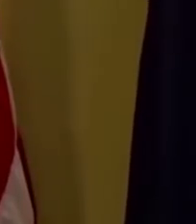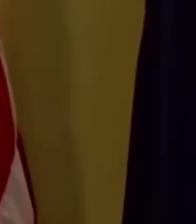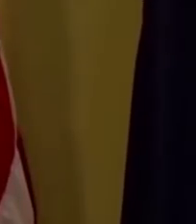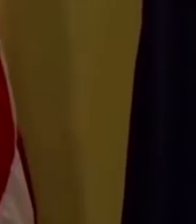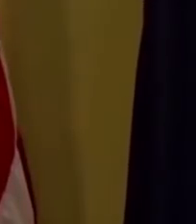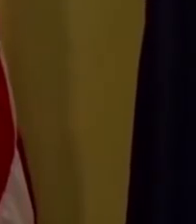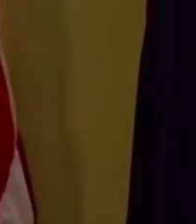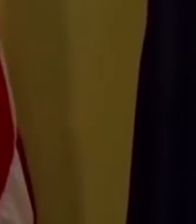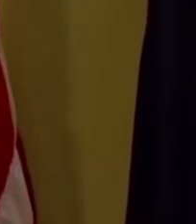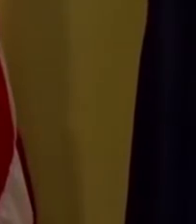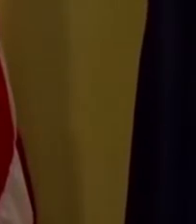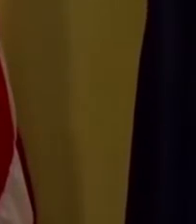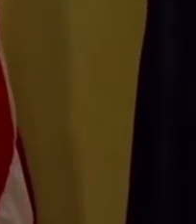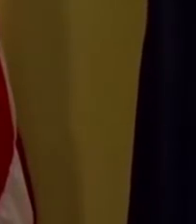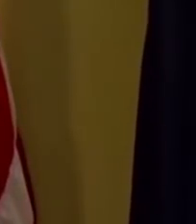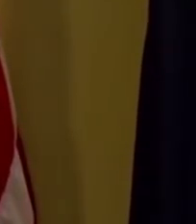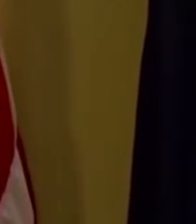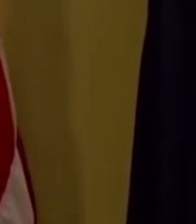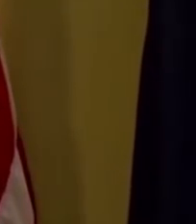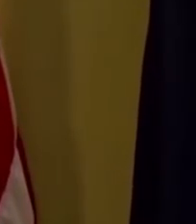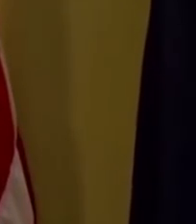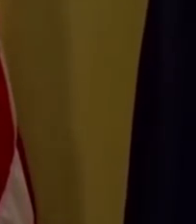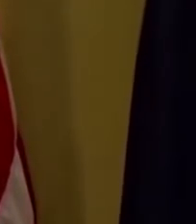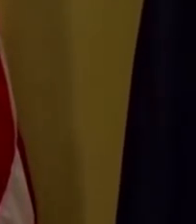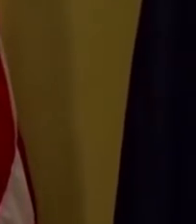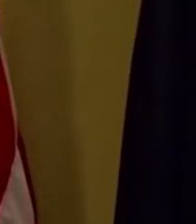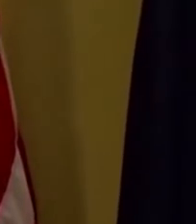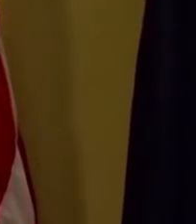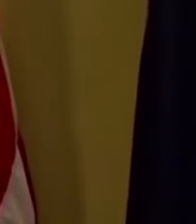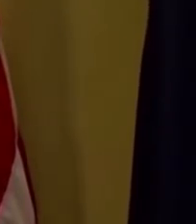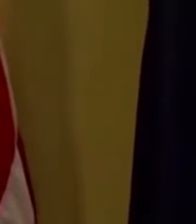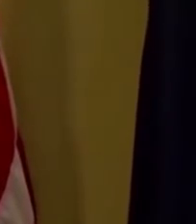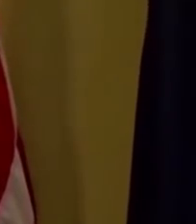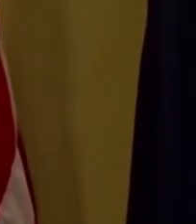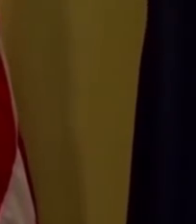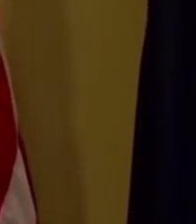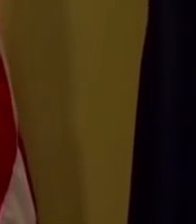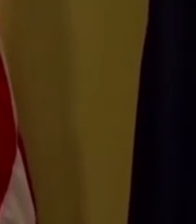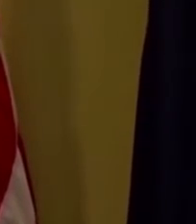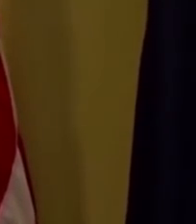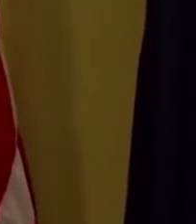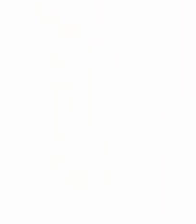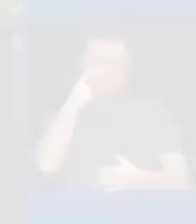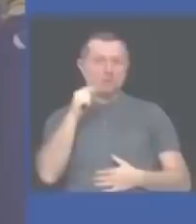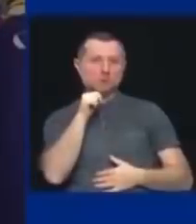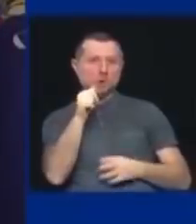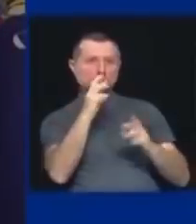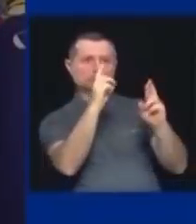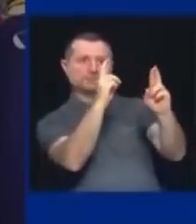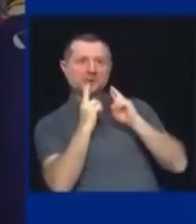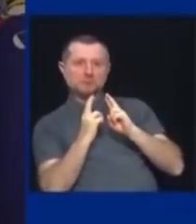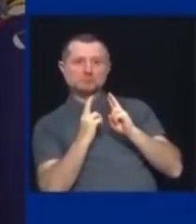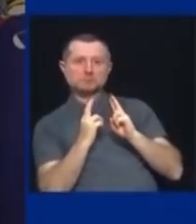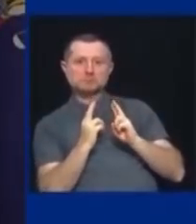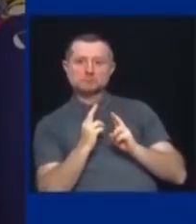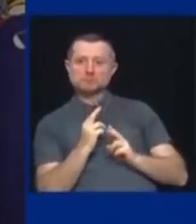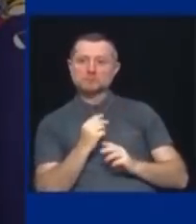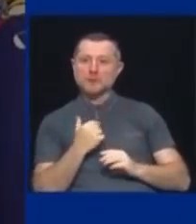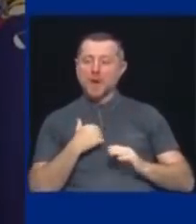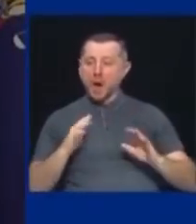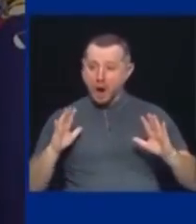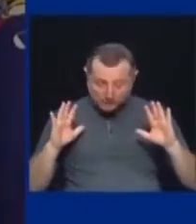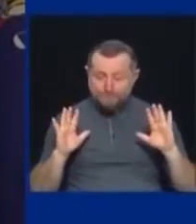Governor Cuomo denied all the allegations and continued to defend his actions. I take